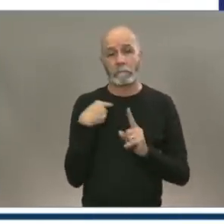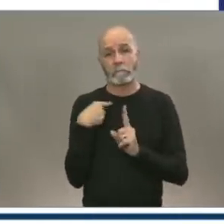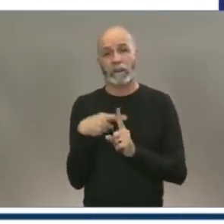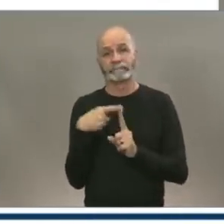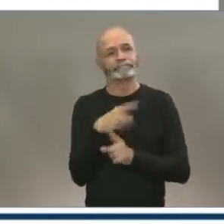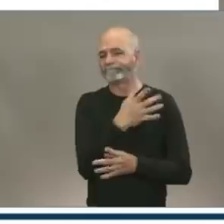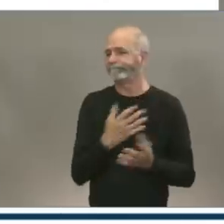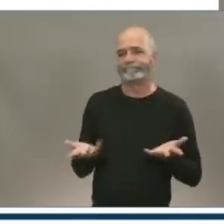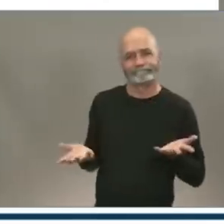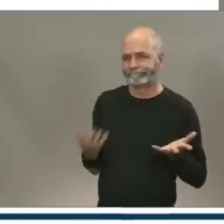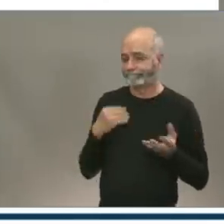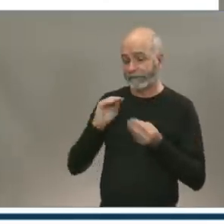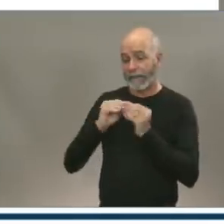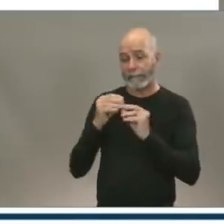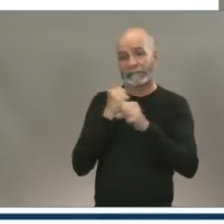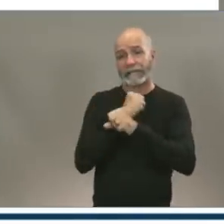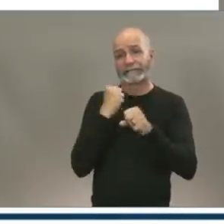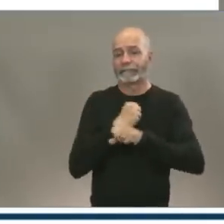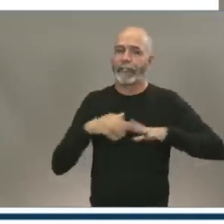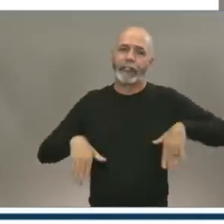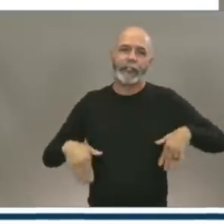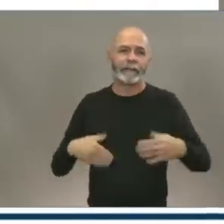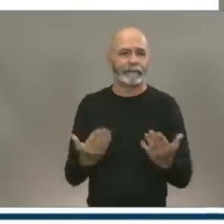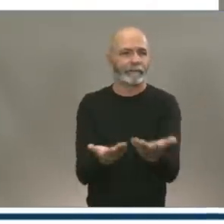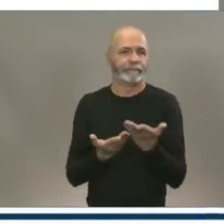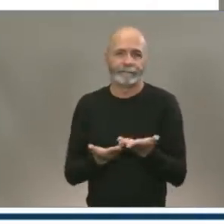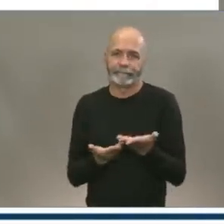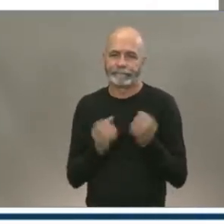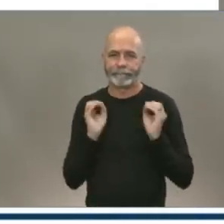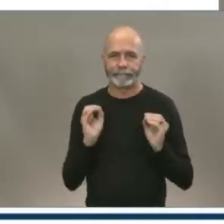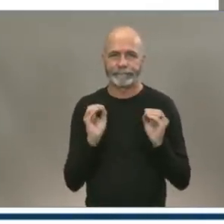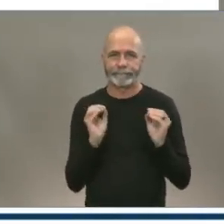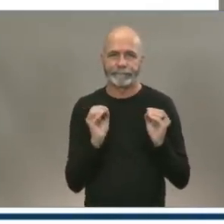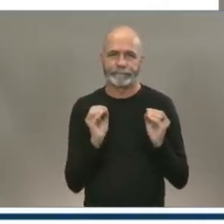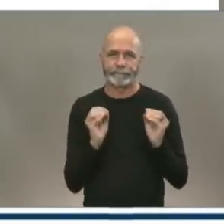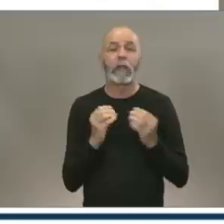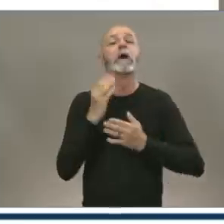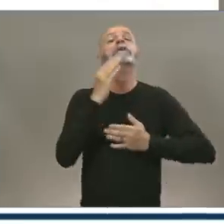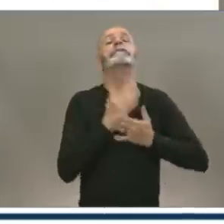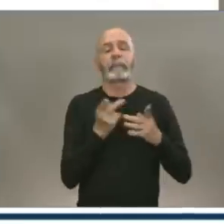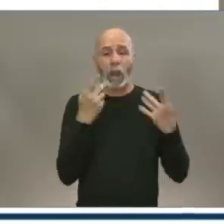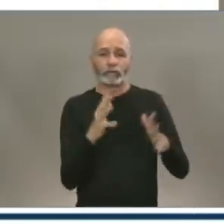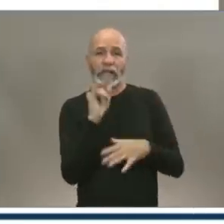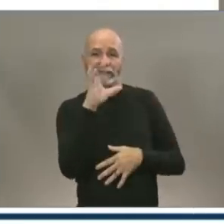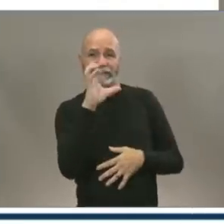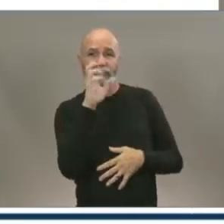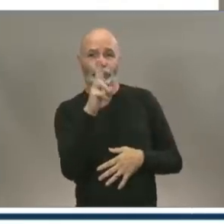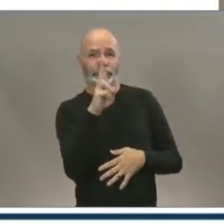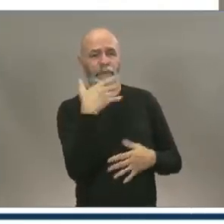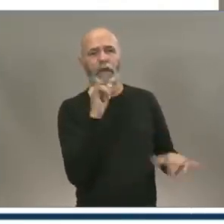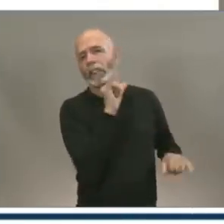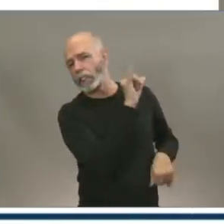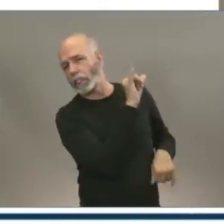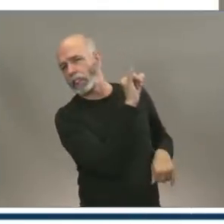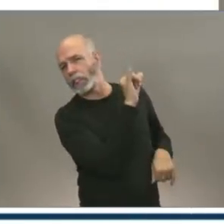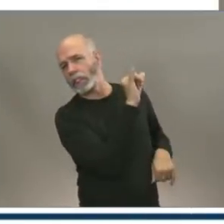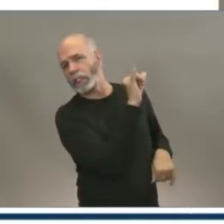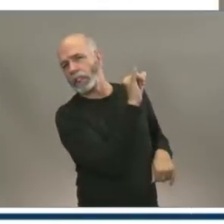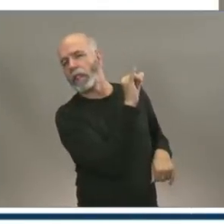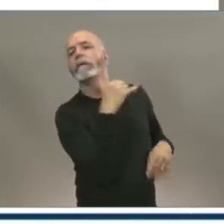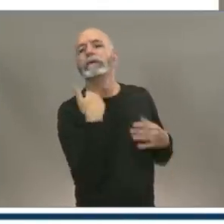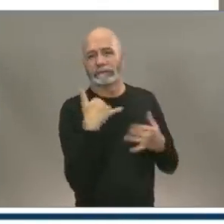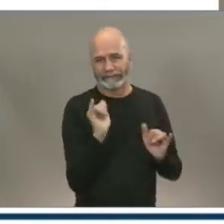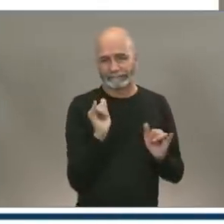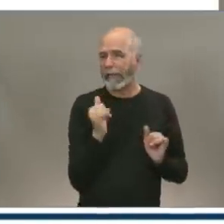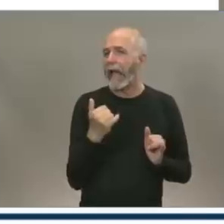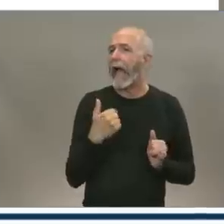me. There may be some people, especially in the ICU, who are there for prolonged stays, but I can't. I know the overall case number, but I can't give you that broken